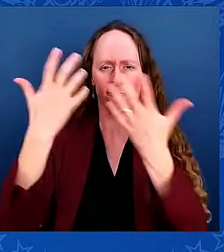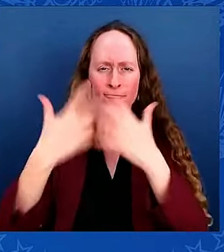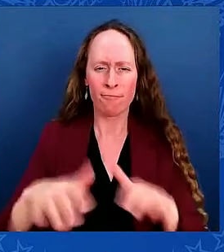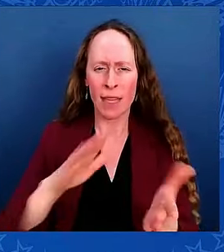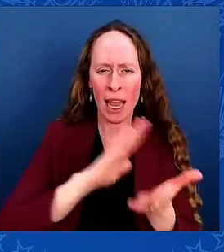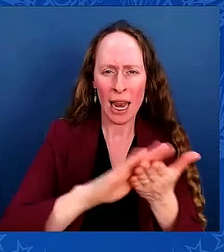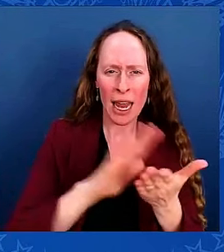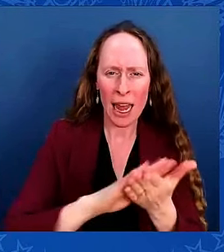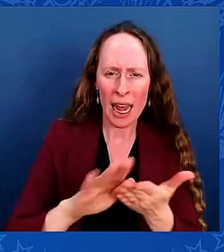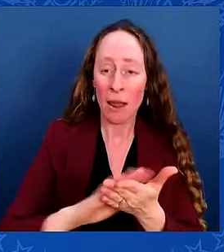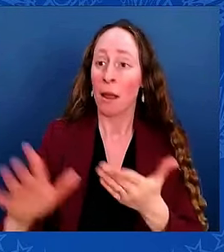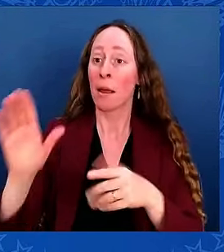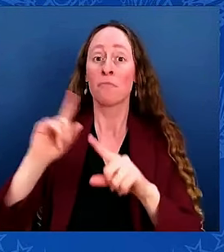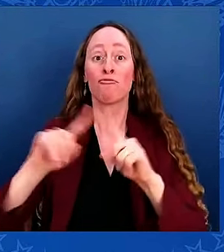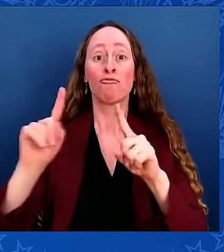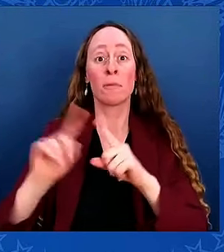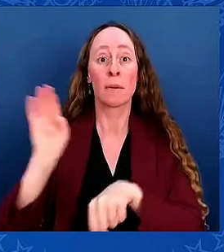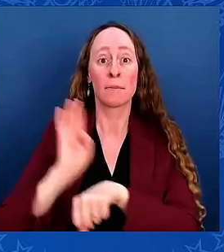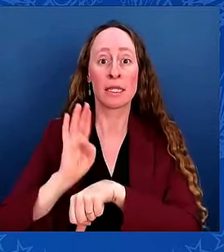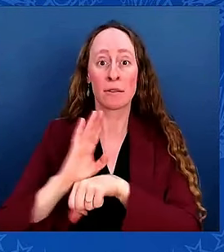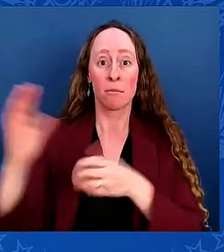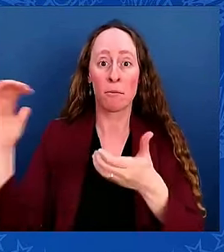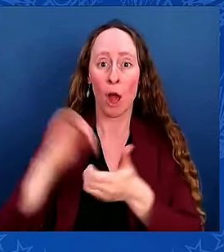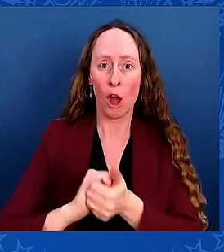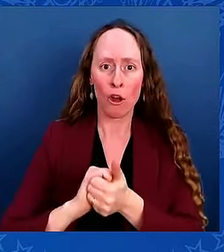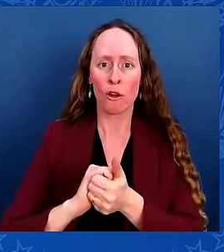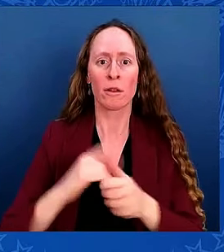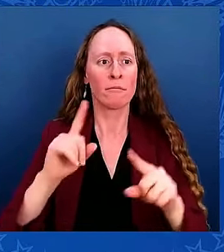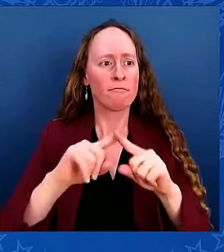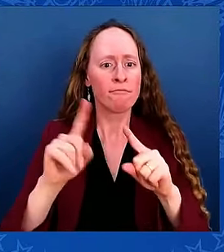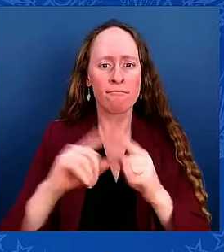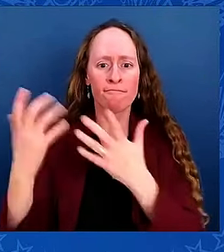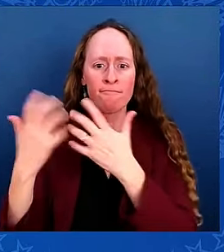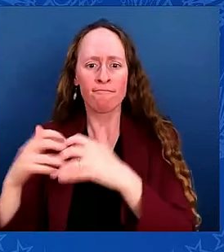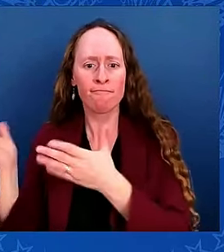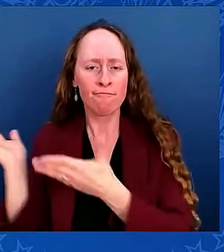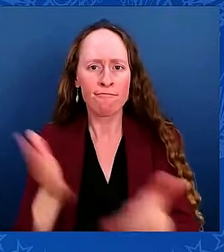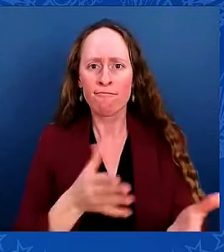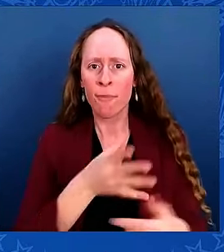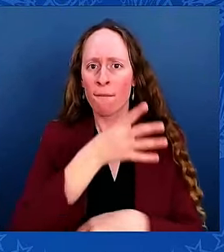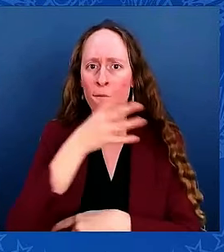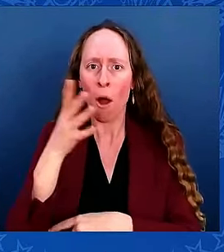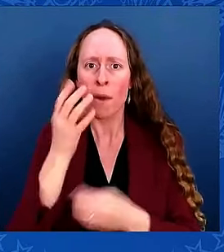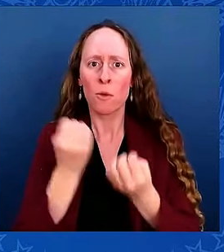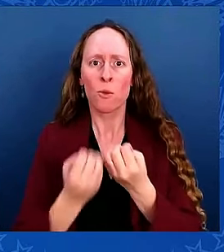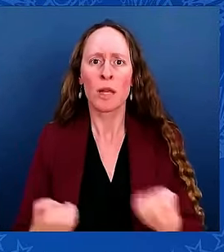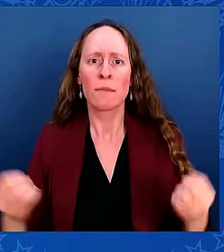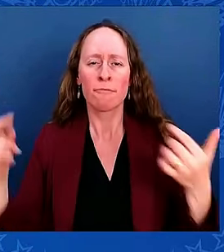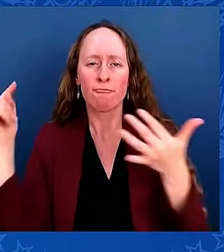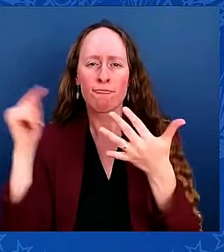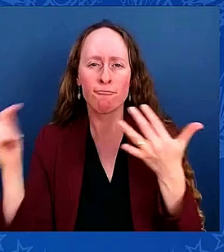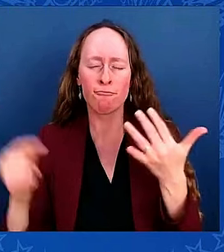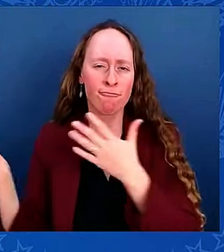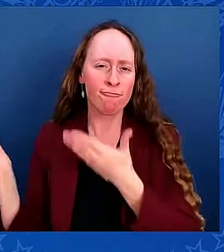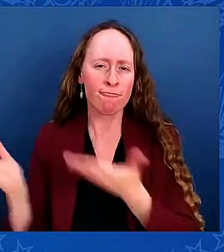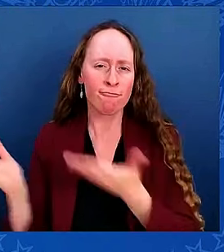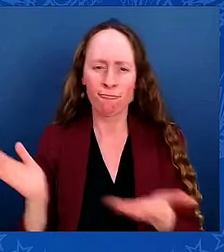auto and farmer shipments moving. Result, 8,000 workers back on the job.